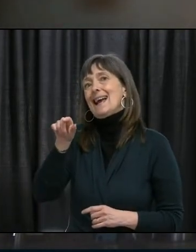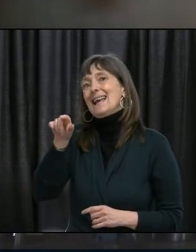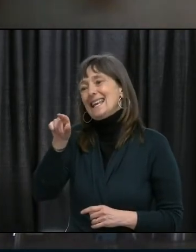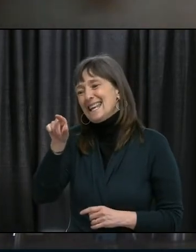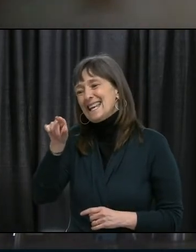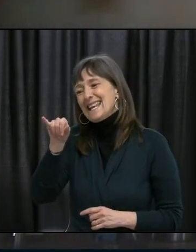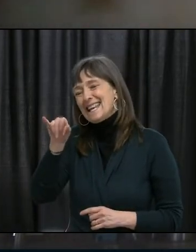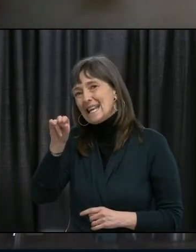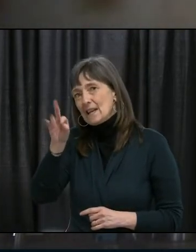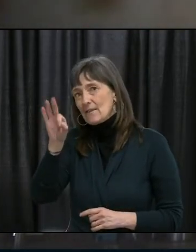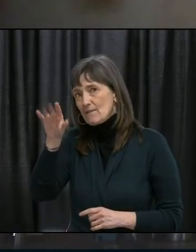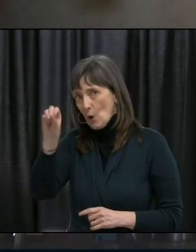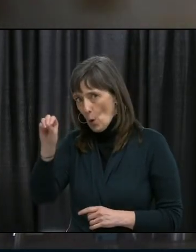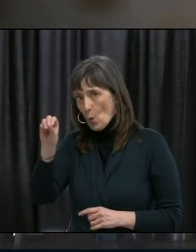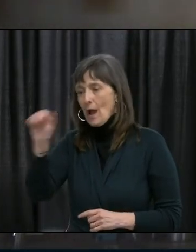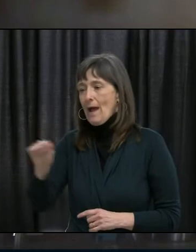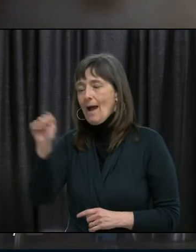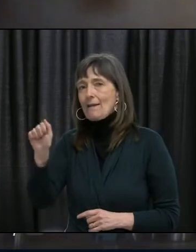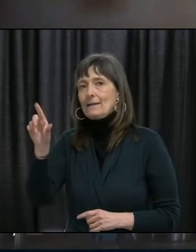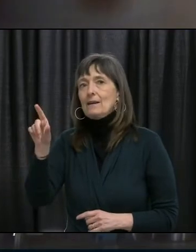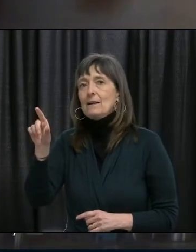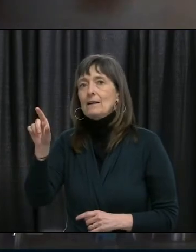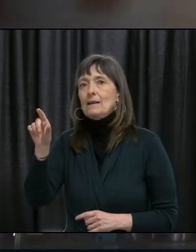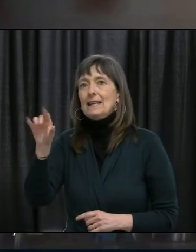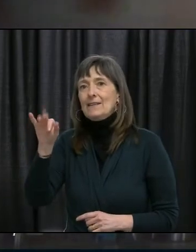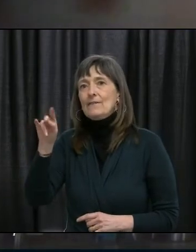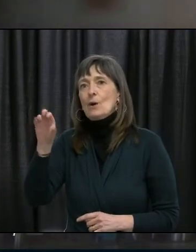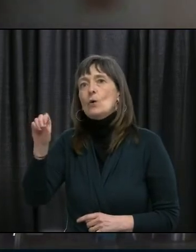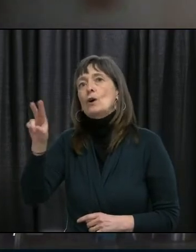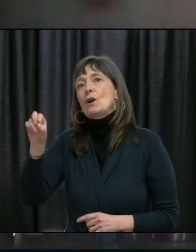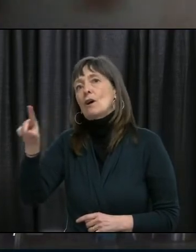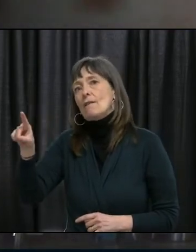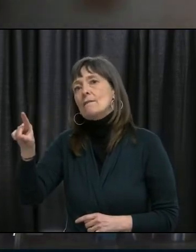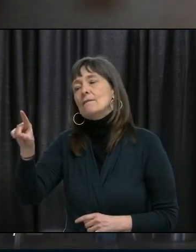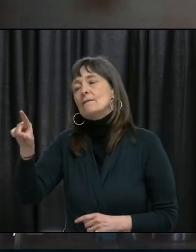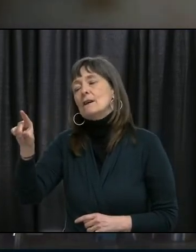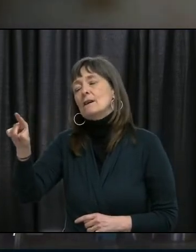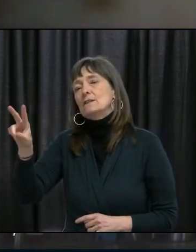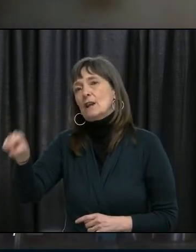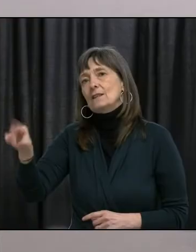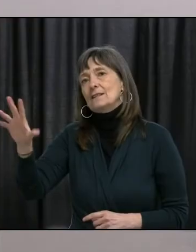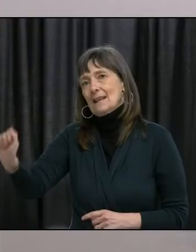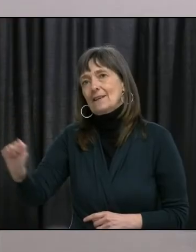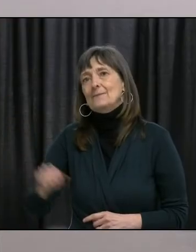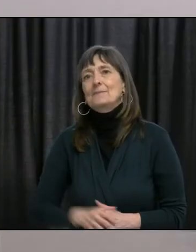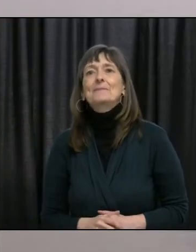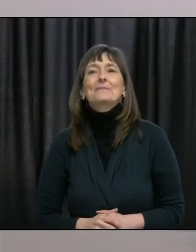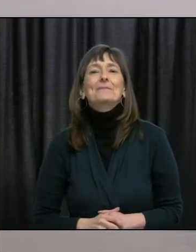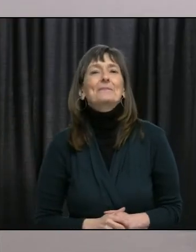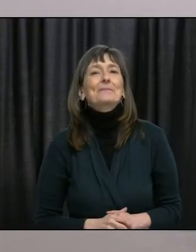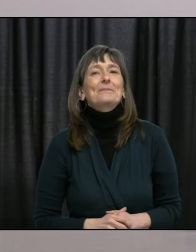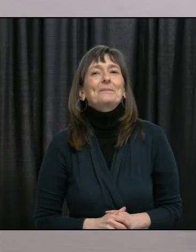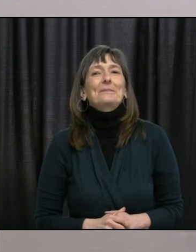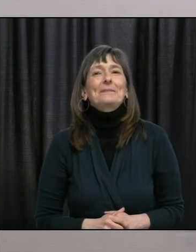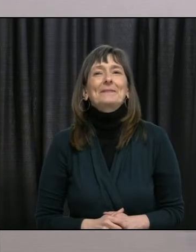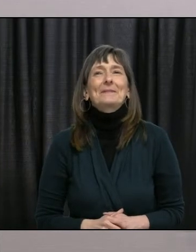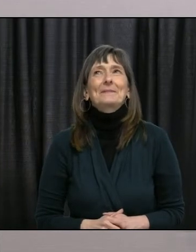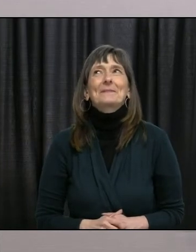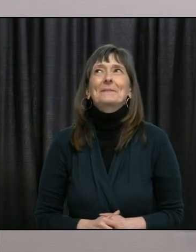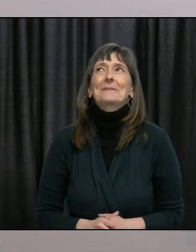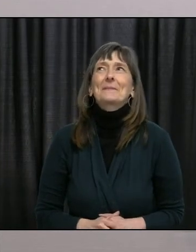covid19info@gov.nl.ca, and there is a mechanism there where that could be directed appropriately. Thank you. Our